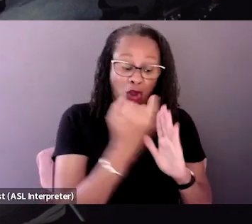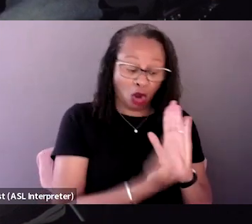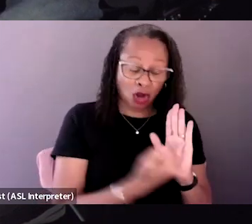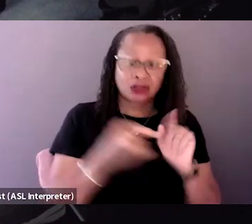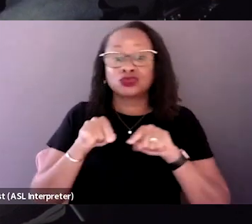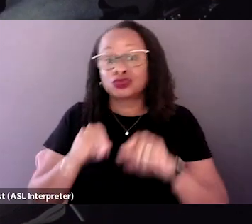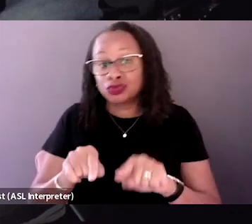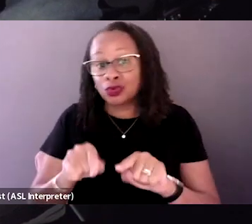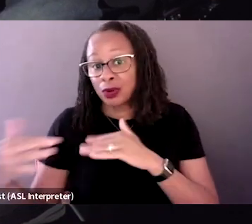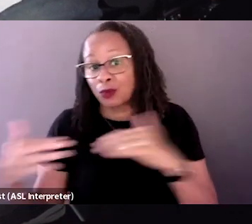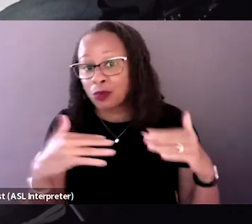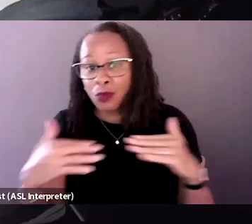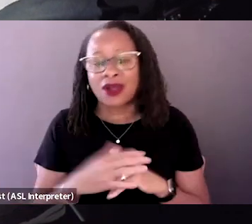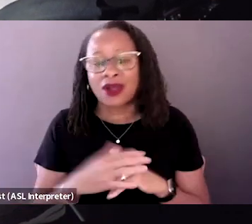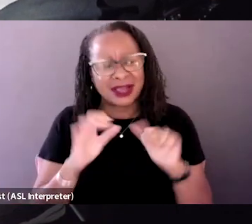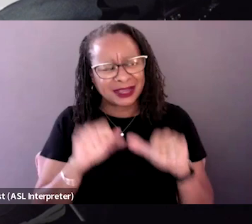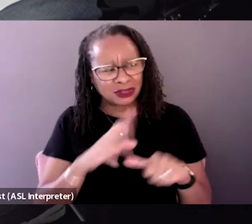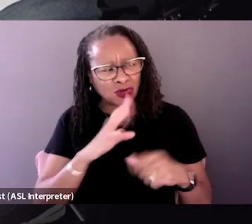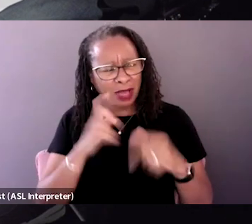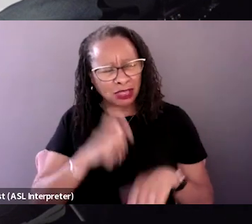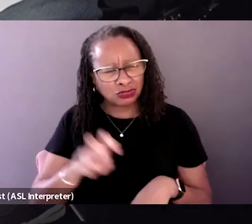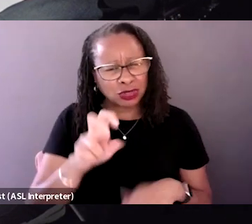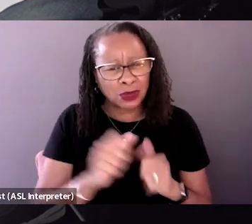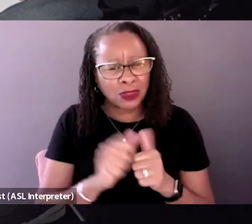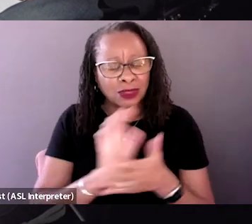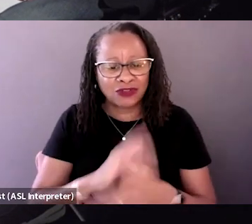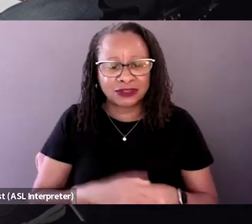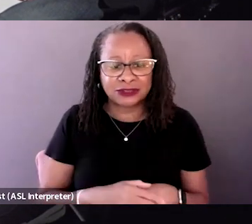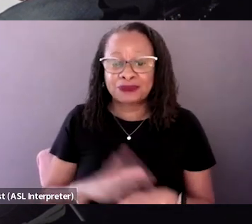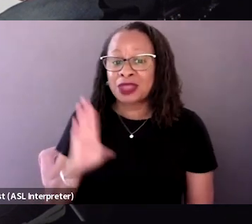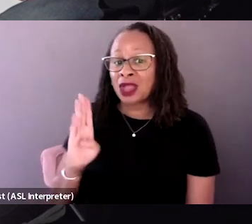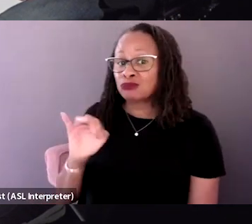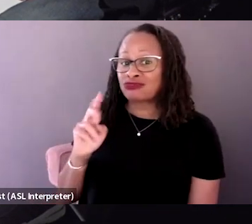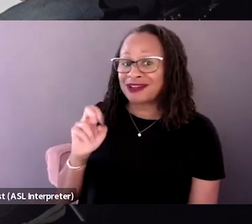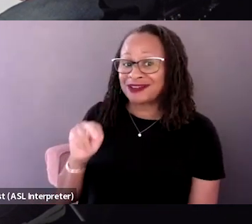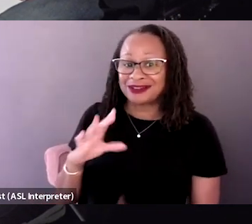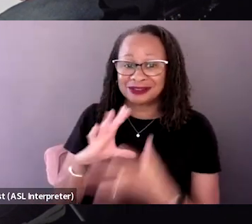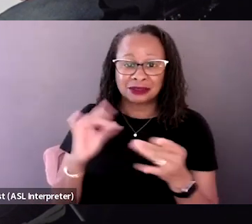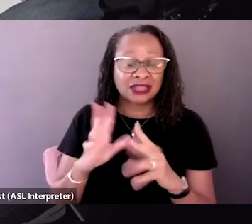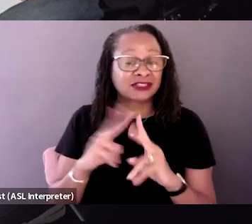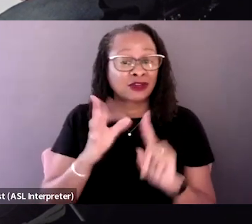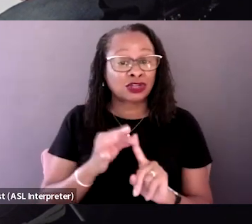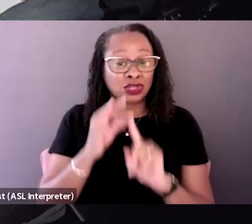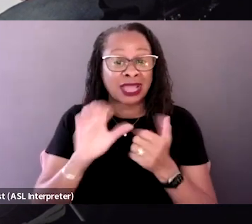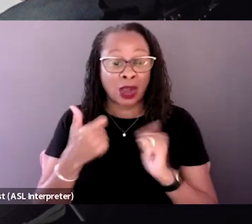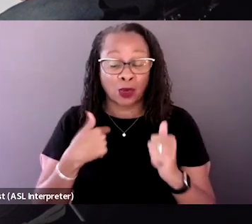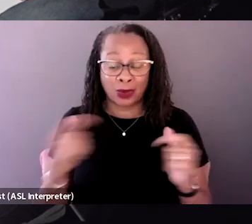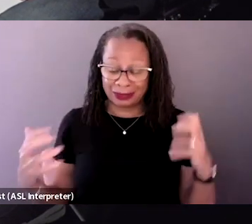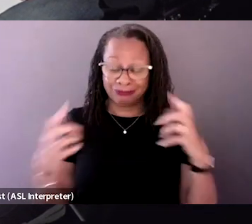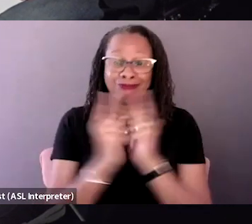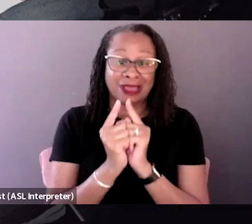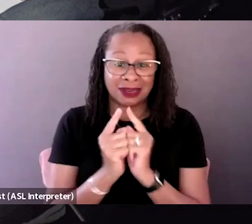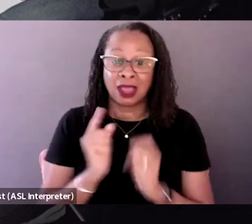talk about that, how this journey came to be? Yeah, absolutely. It's really unique the way that we came